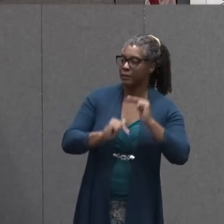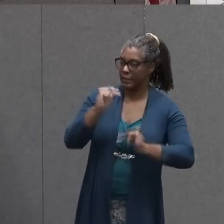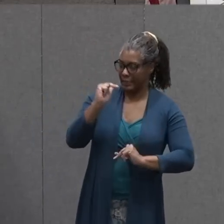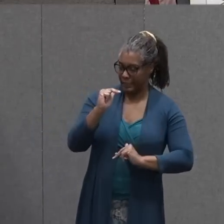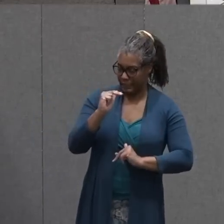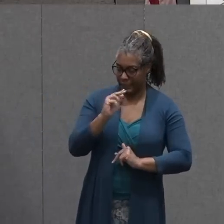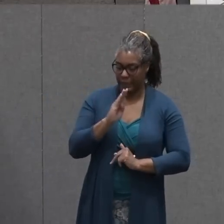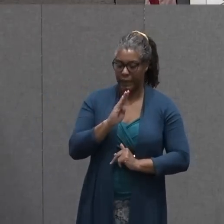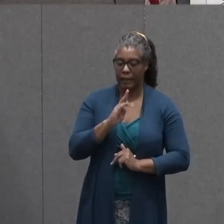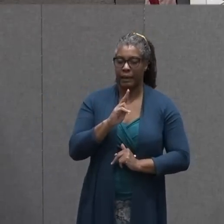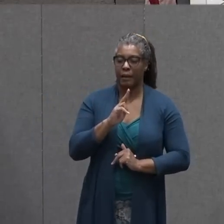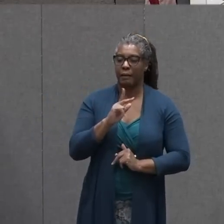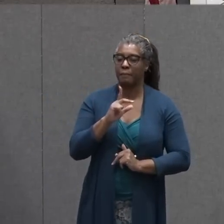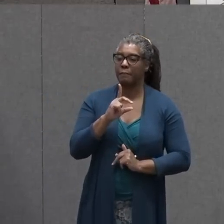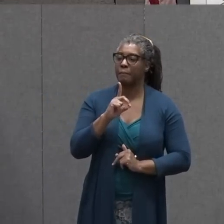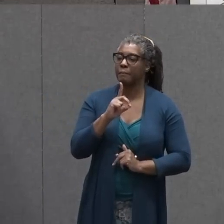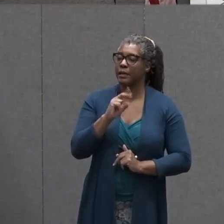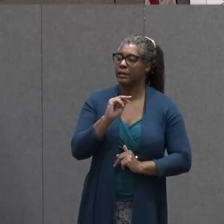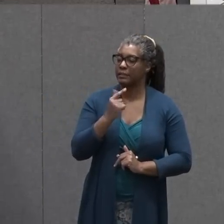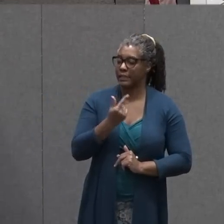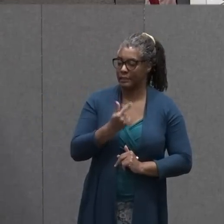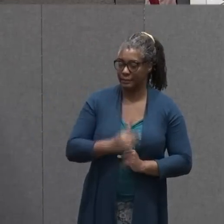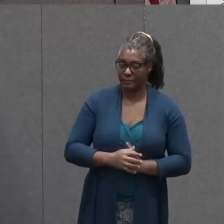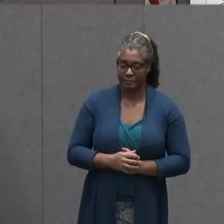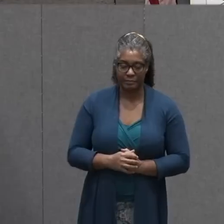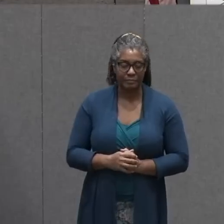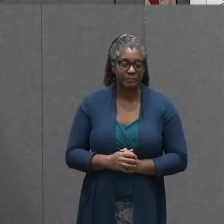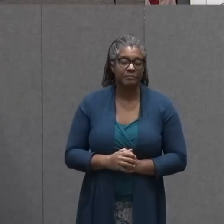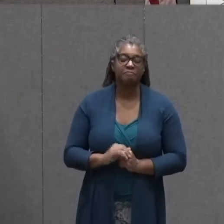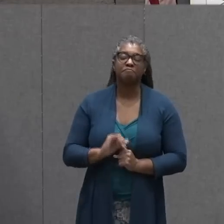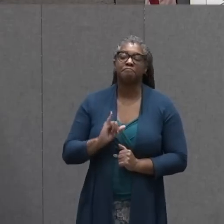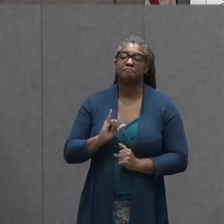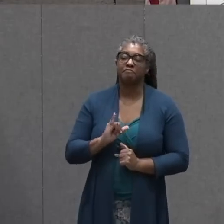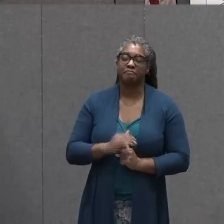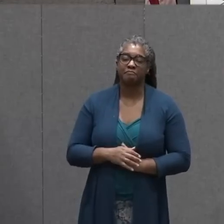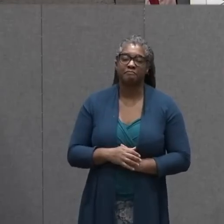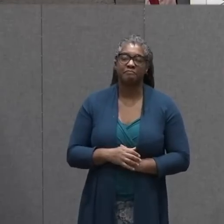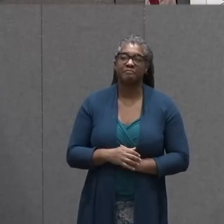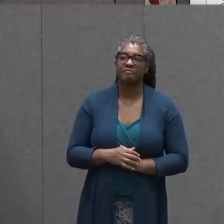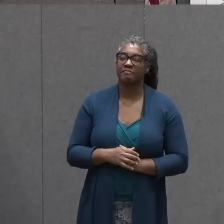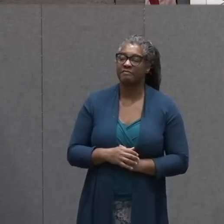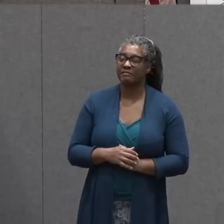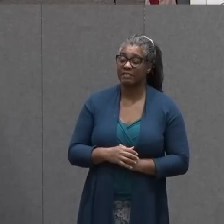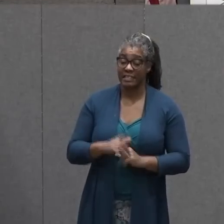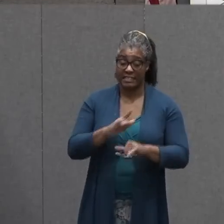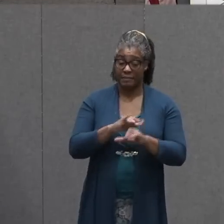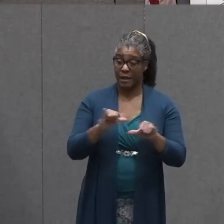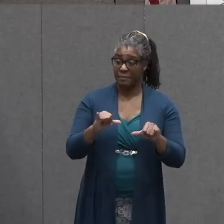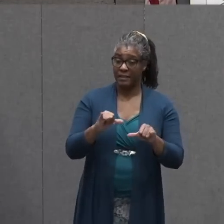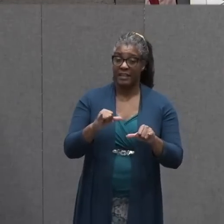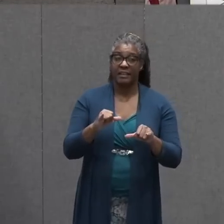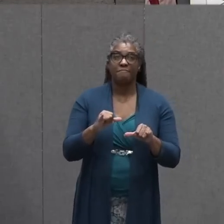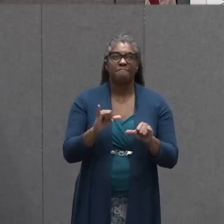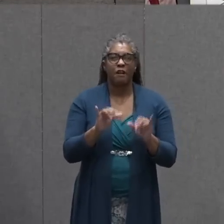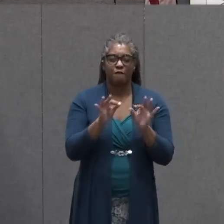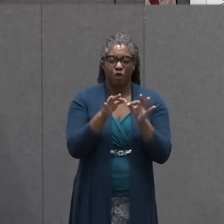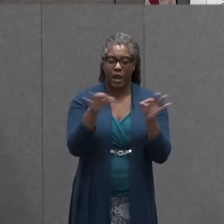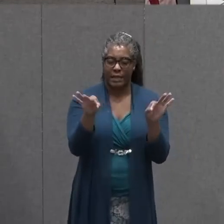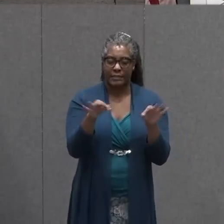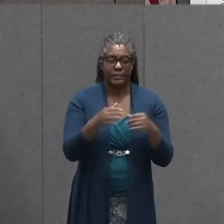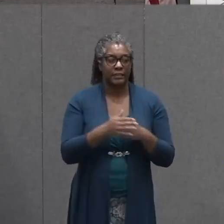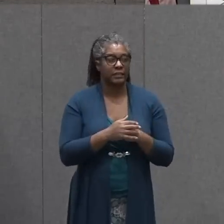Good job. Building. Now, phrase. A phrase, some sort